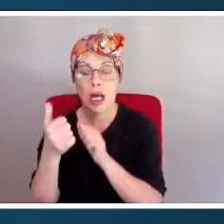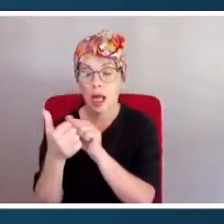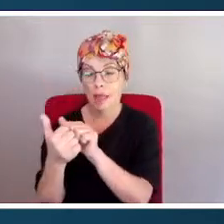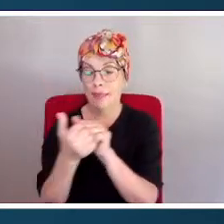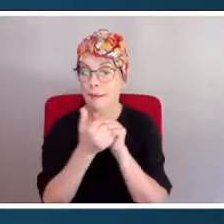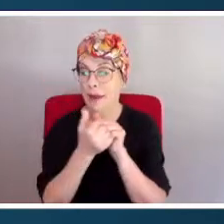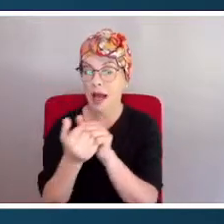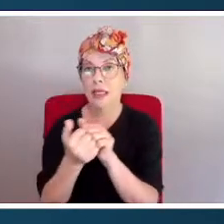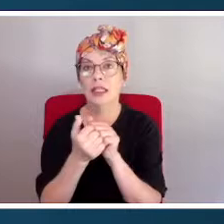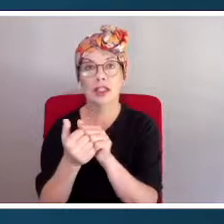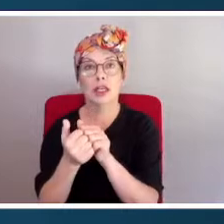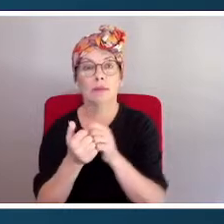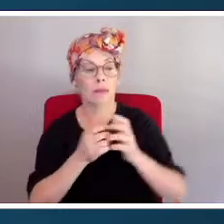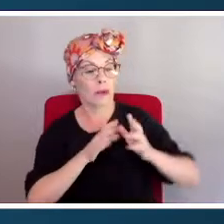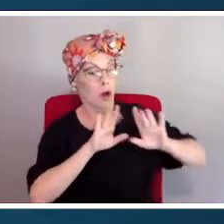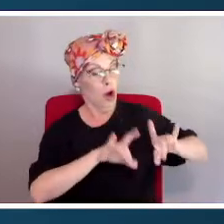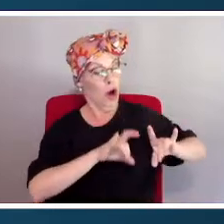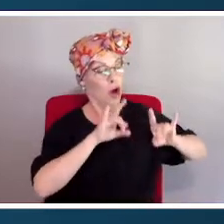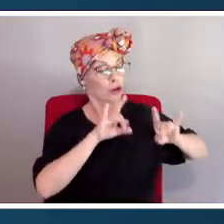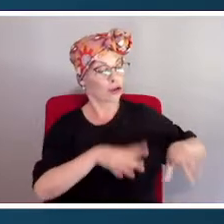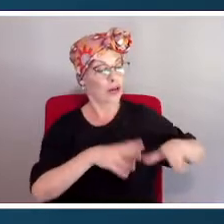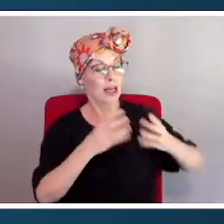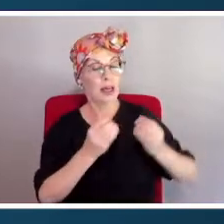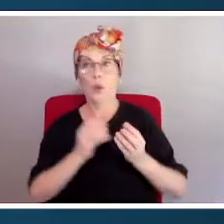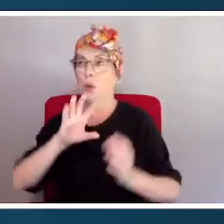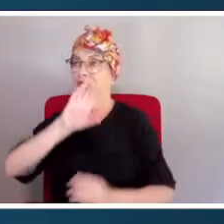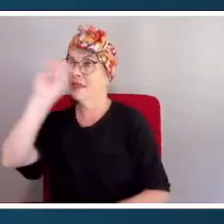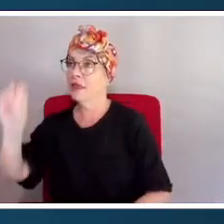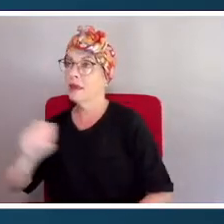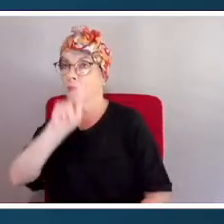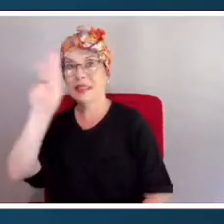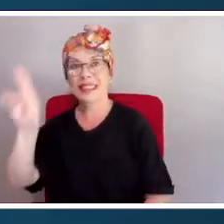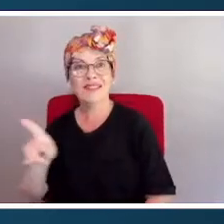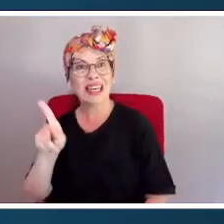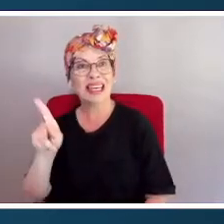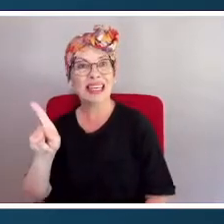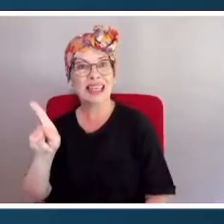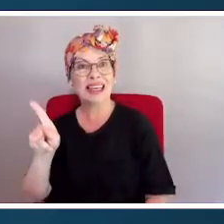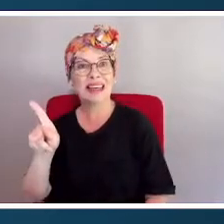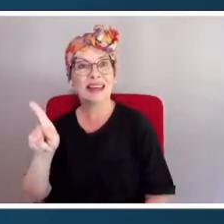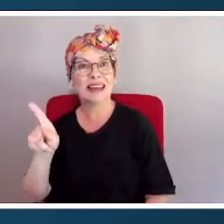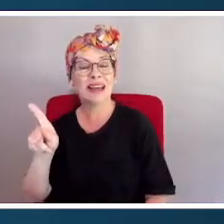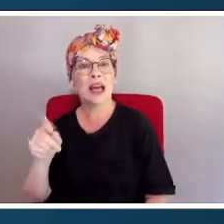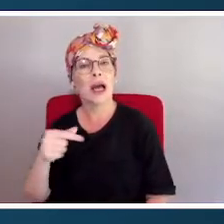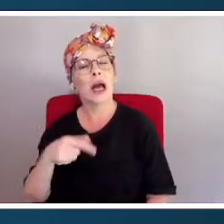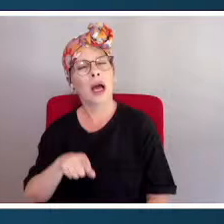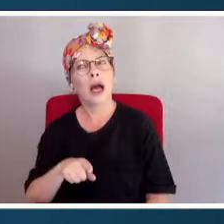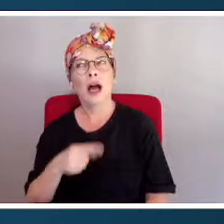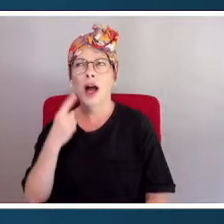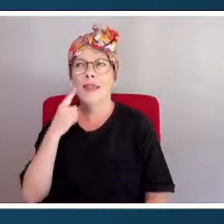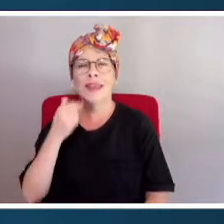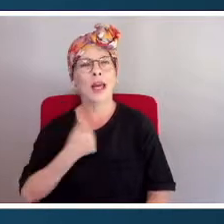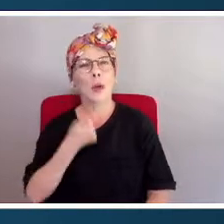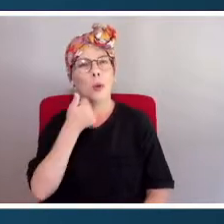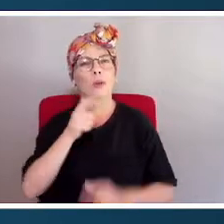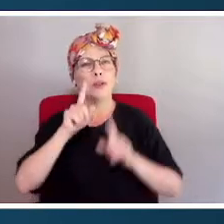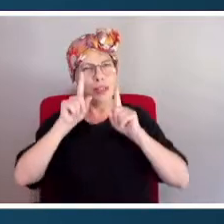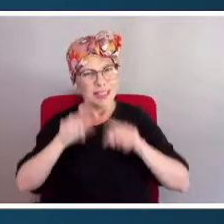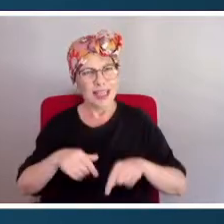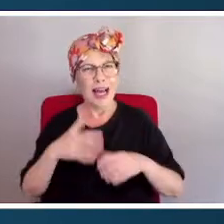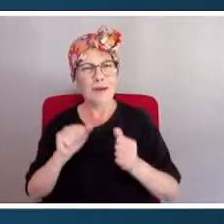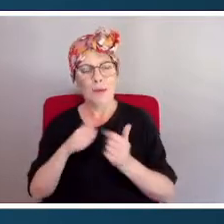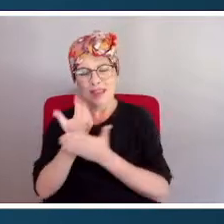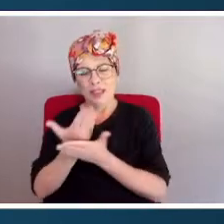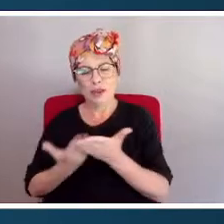Australia and the Pacific, I want to begin by sharing a story that is dear to my heart.